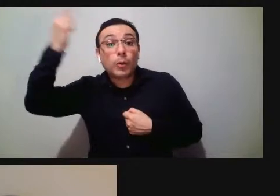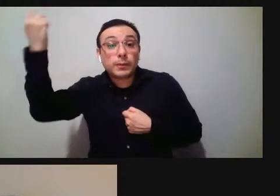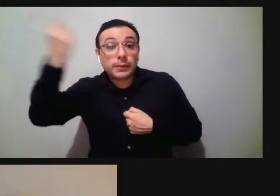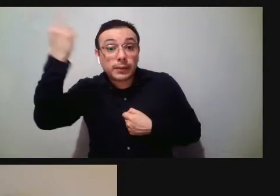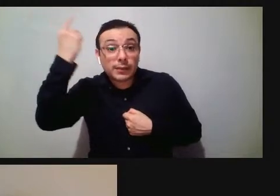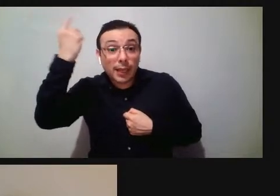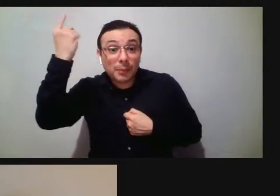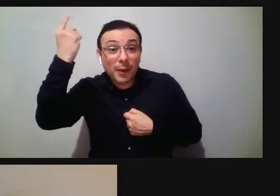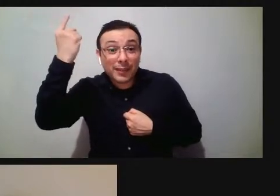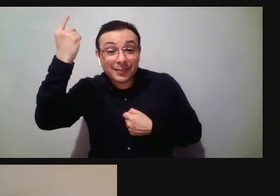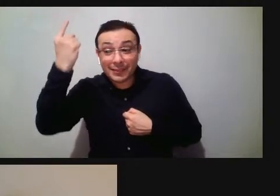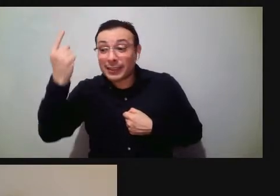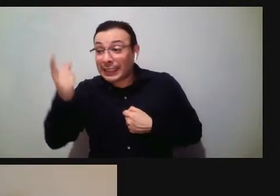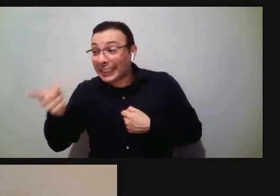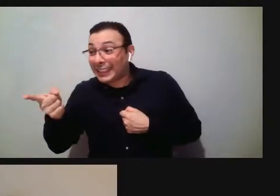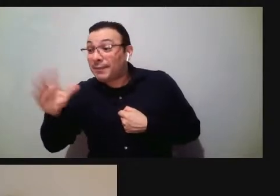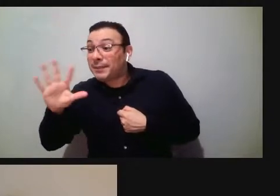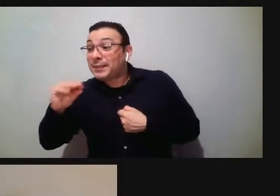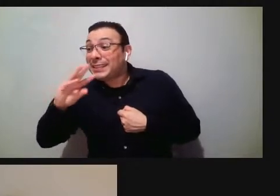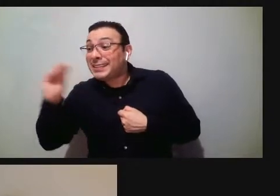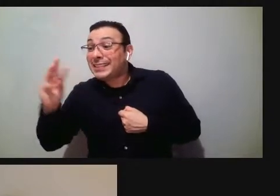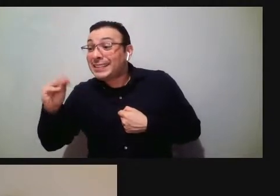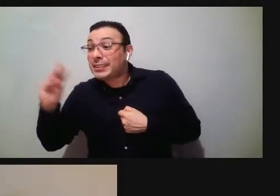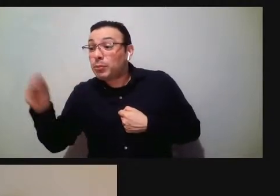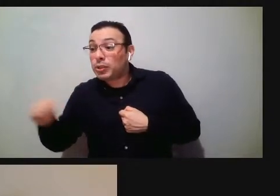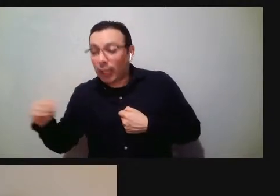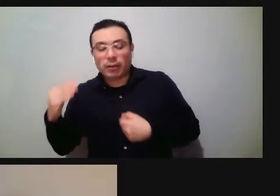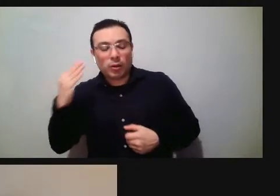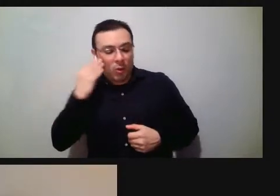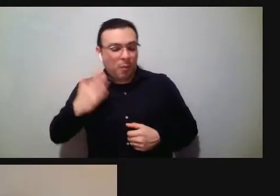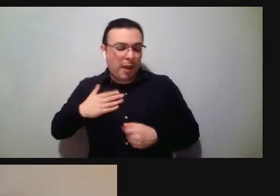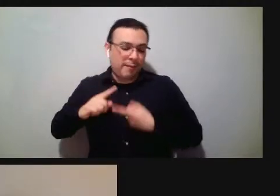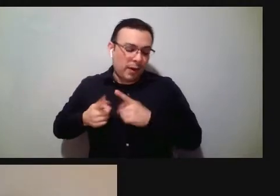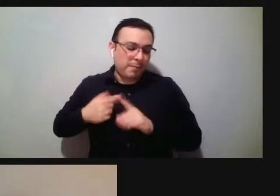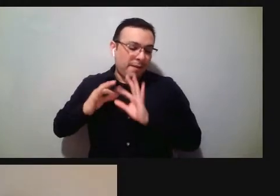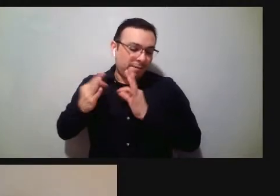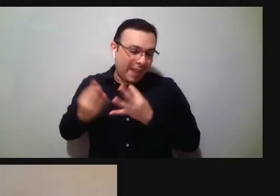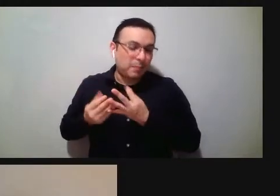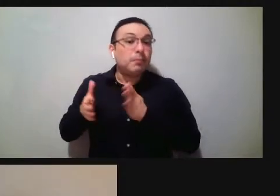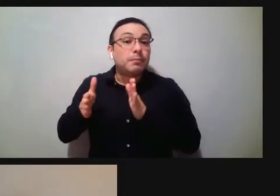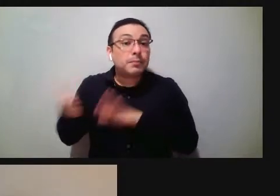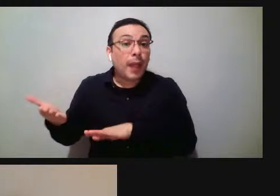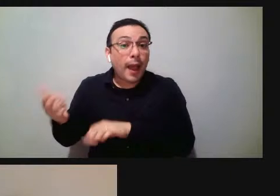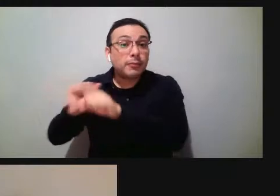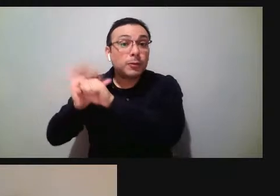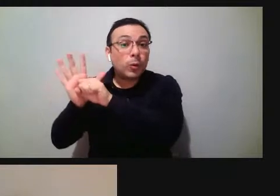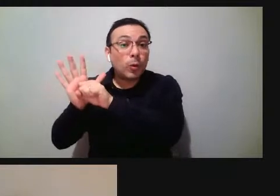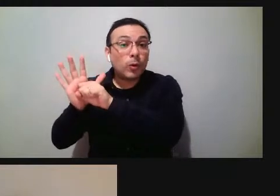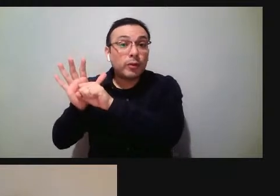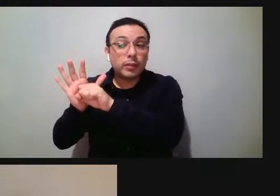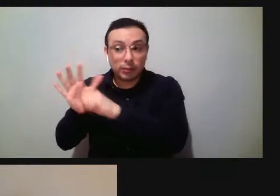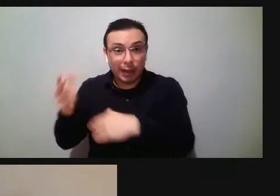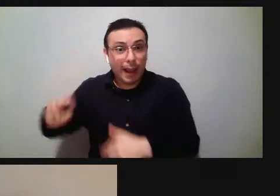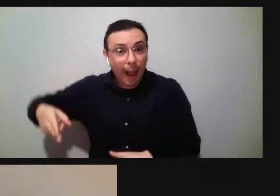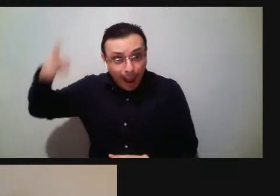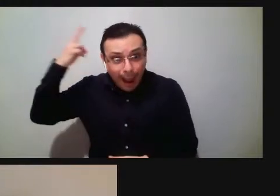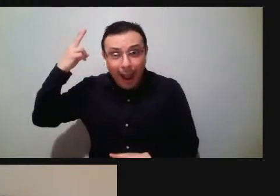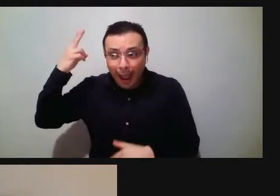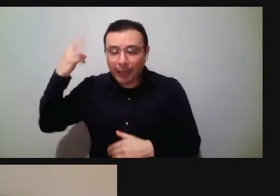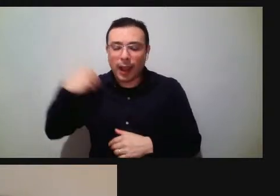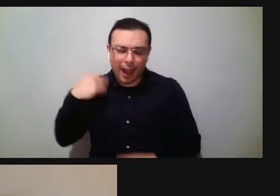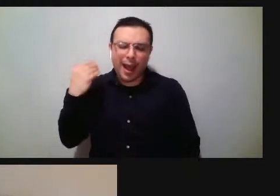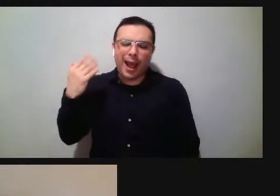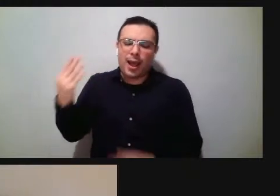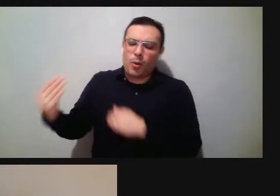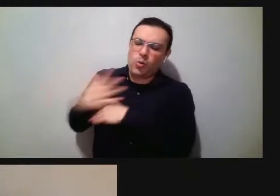of COVID. And so it's something that's real. And so how do we prevent that?